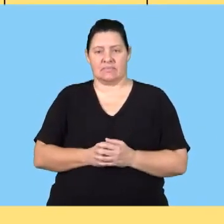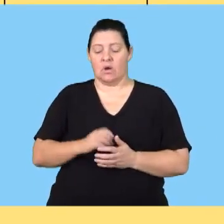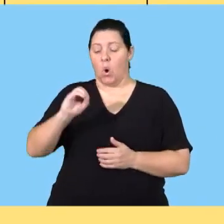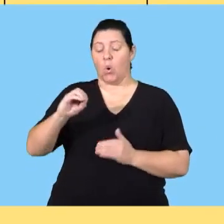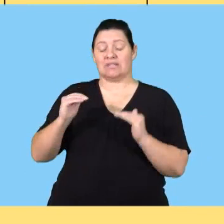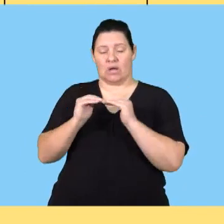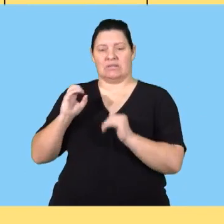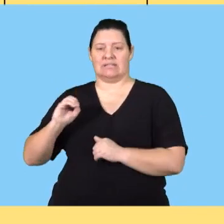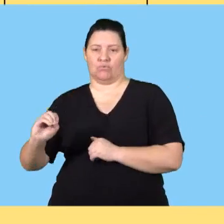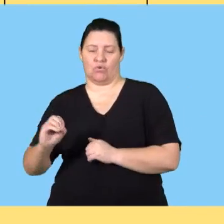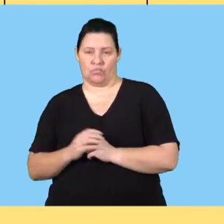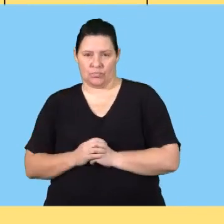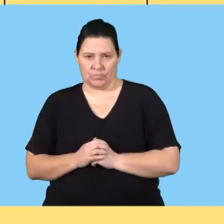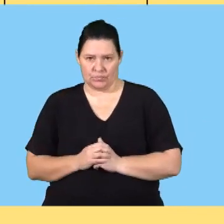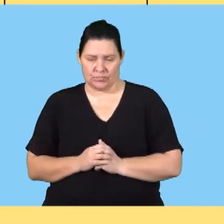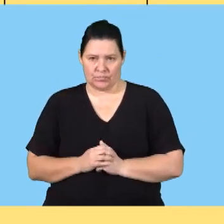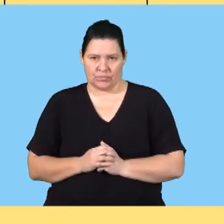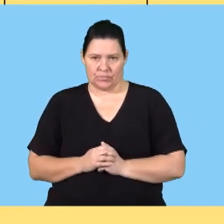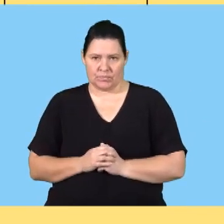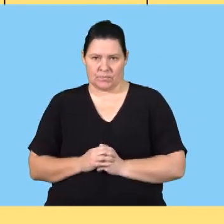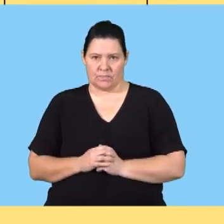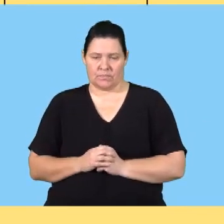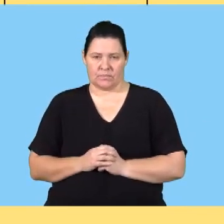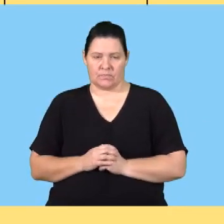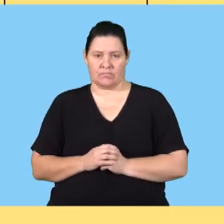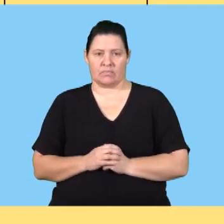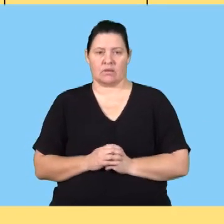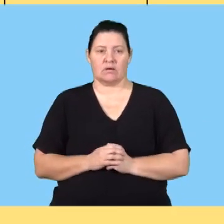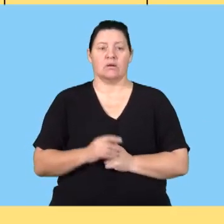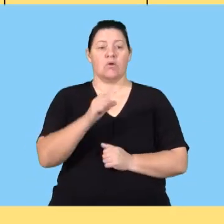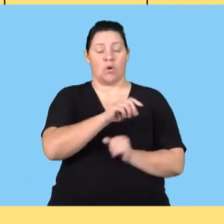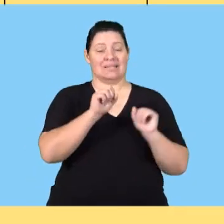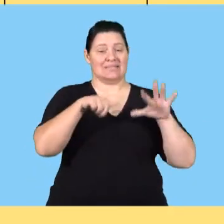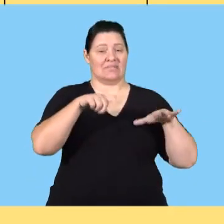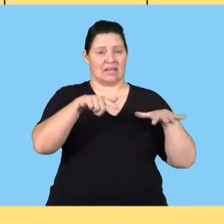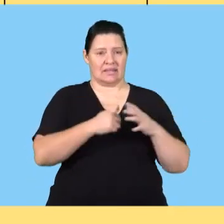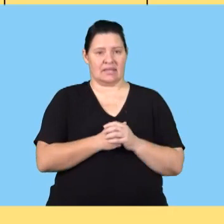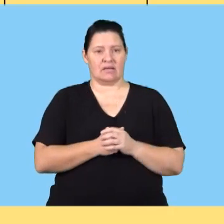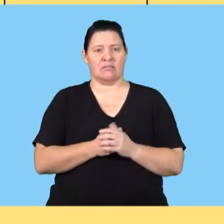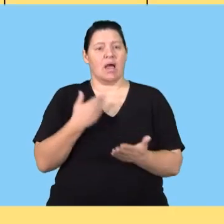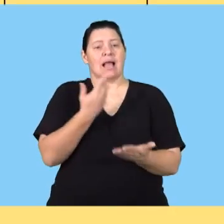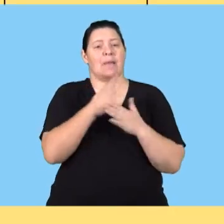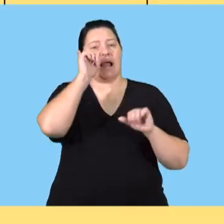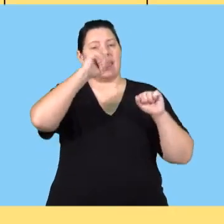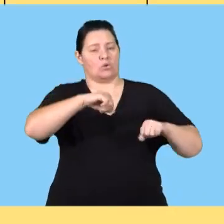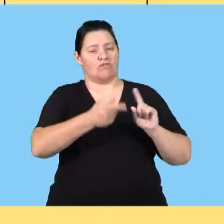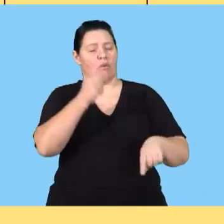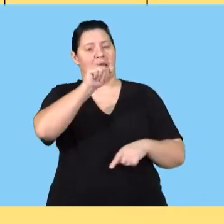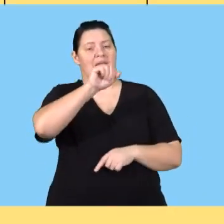1,780. Owner's equity, no effect, then you put a 0. On the 17th, we claimed